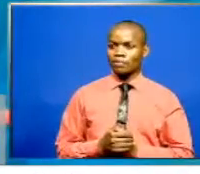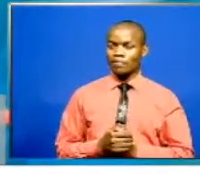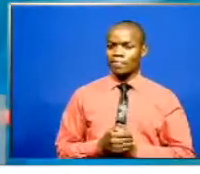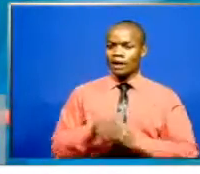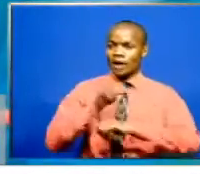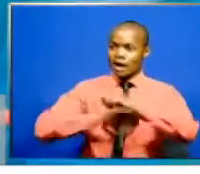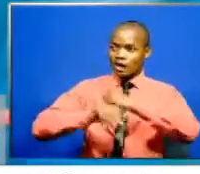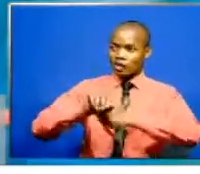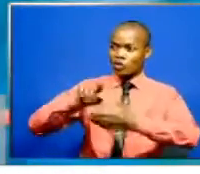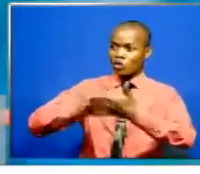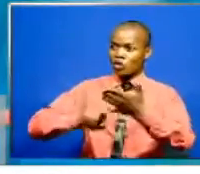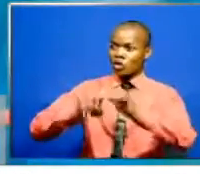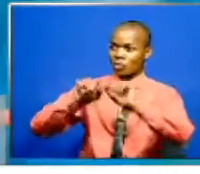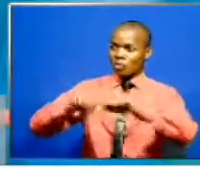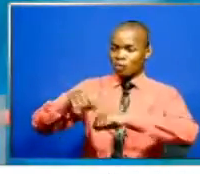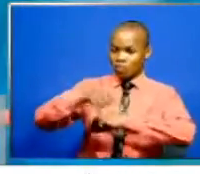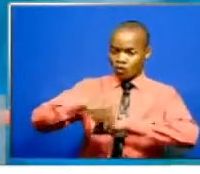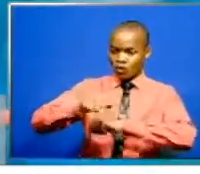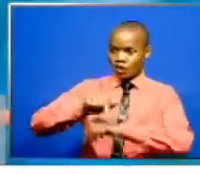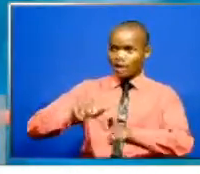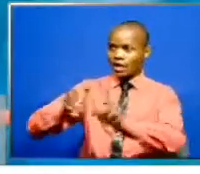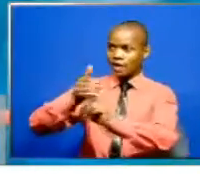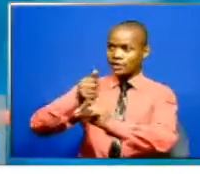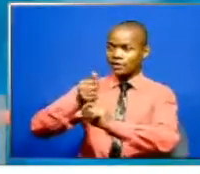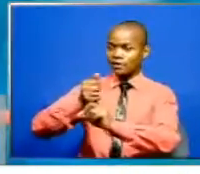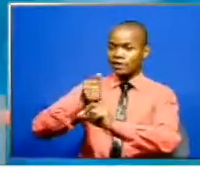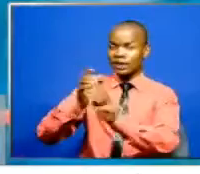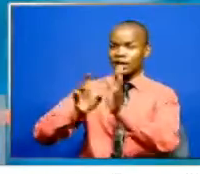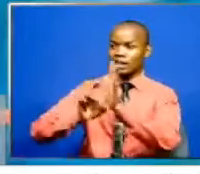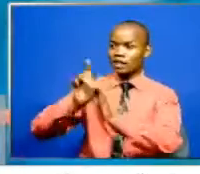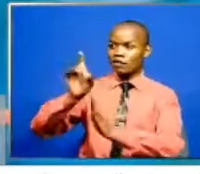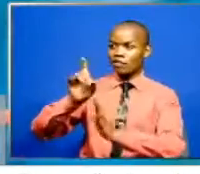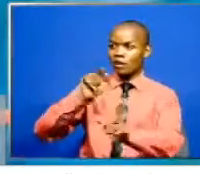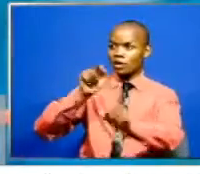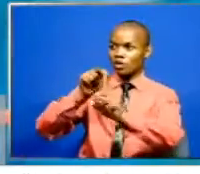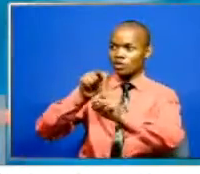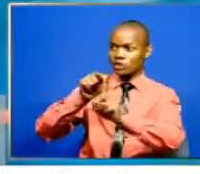be done for us to really achieve the Sustainable Development Goals